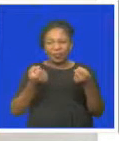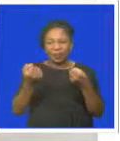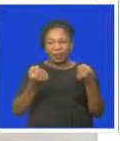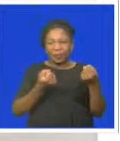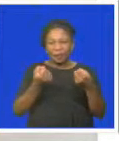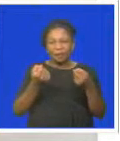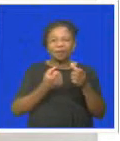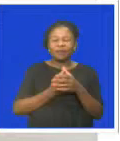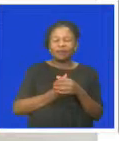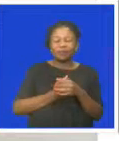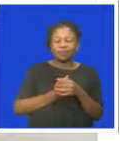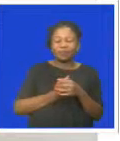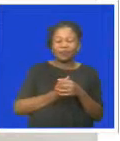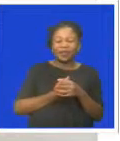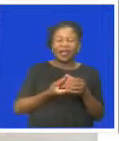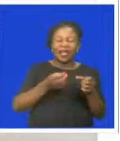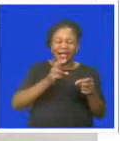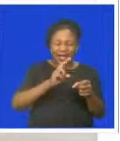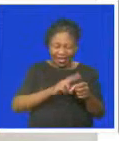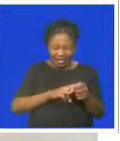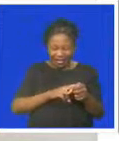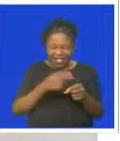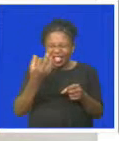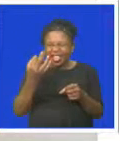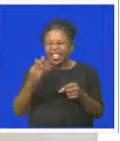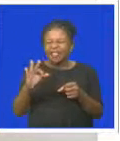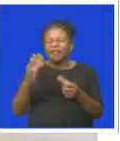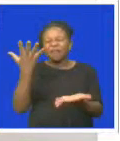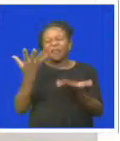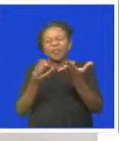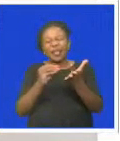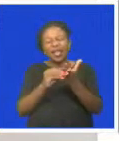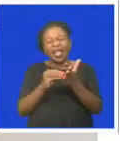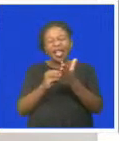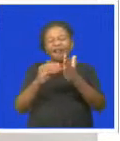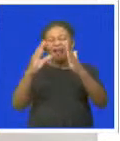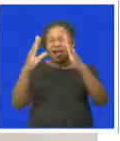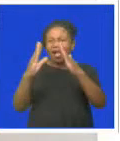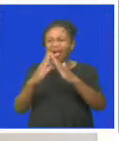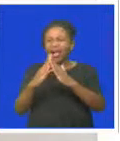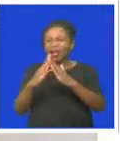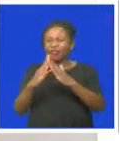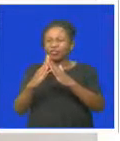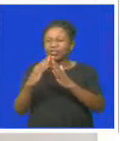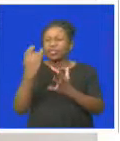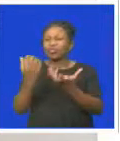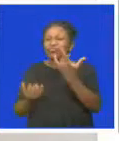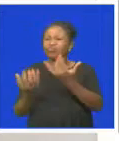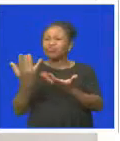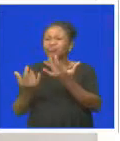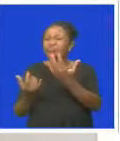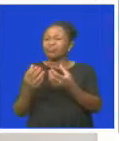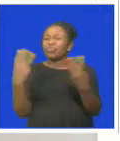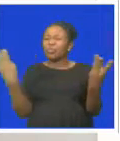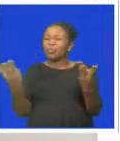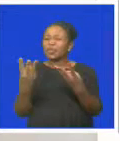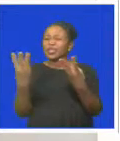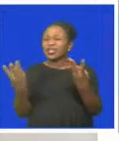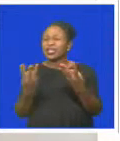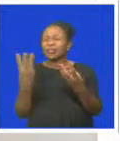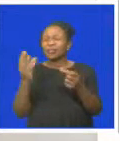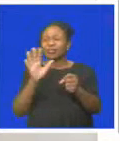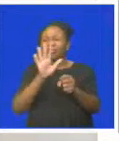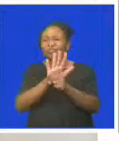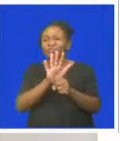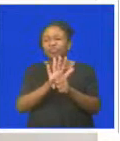get out people from a burning building. If a building is burning,